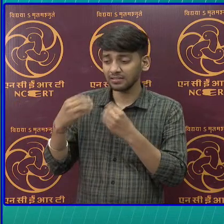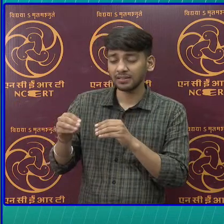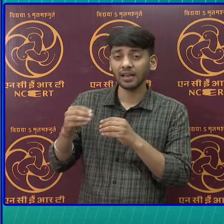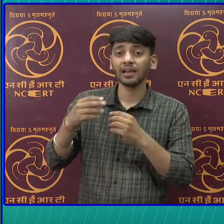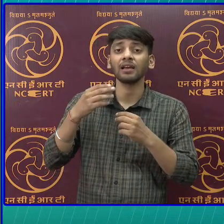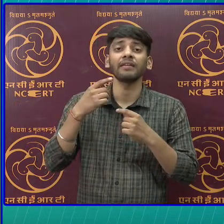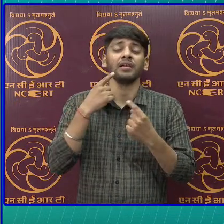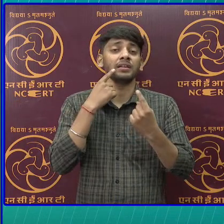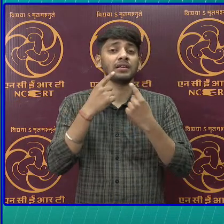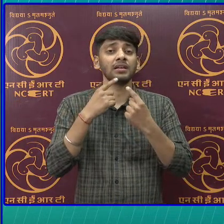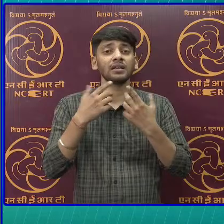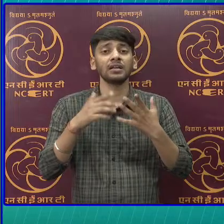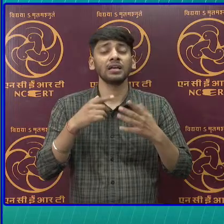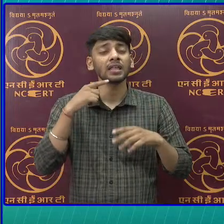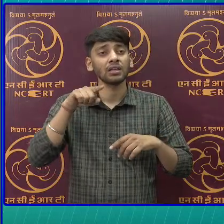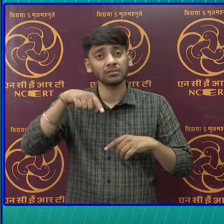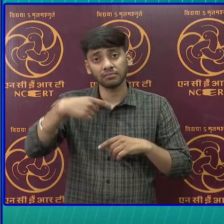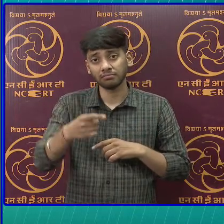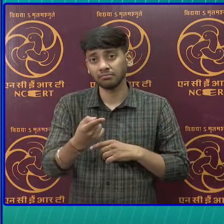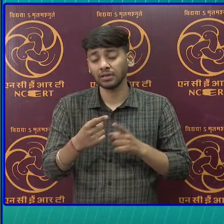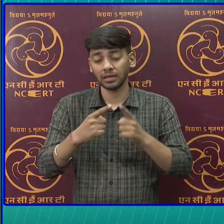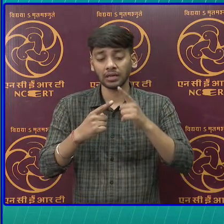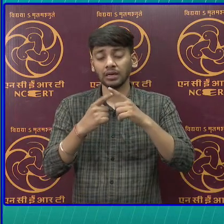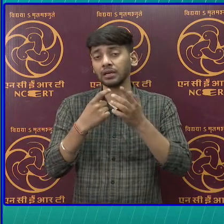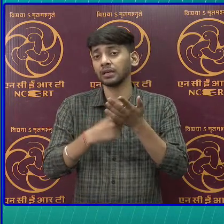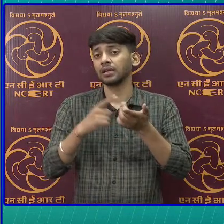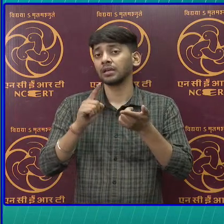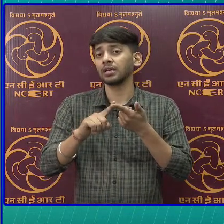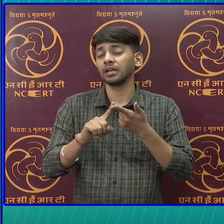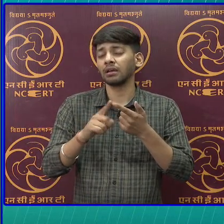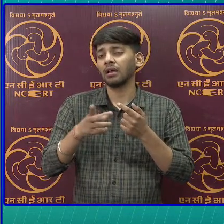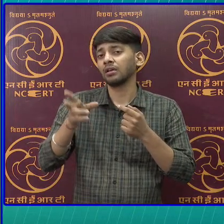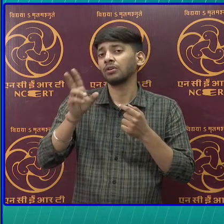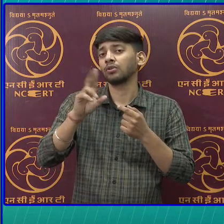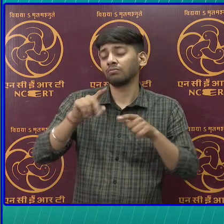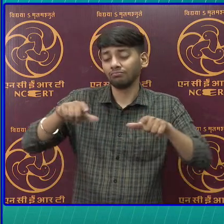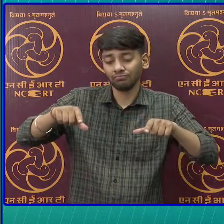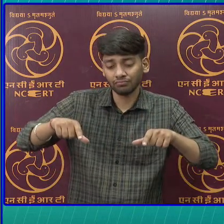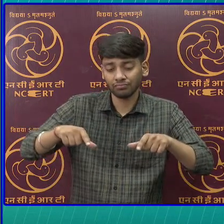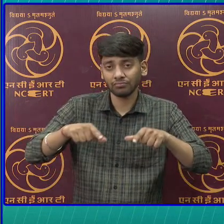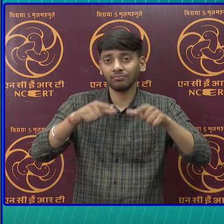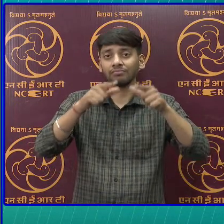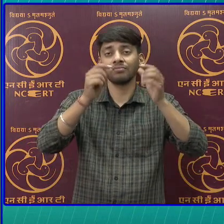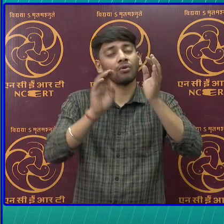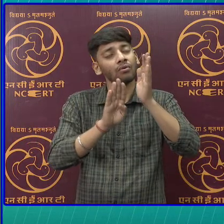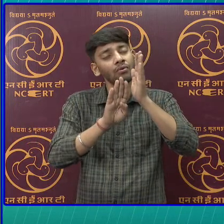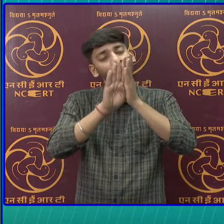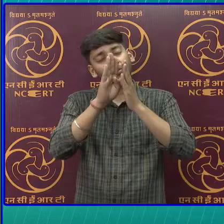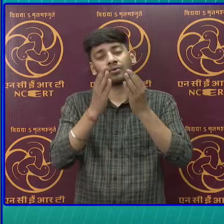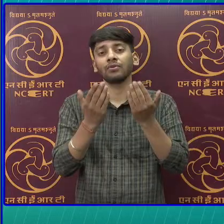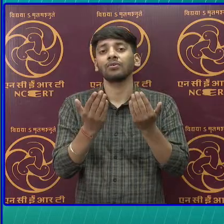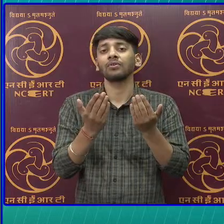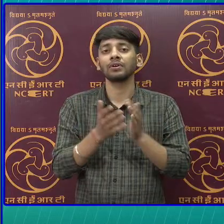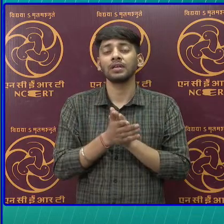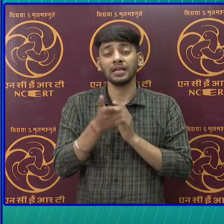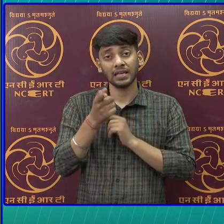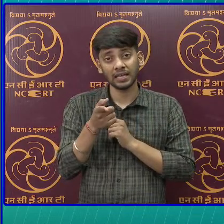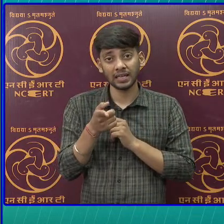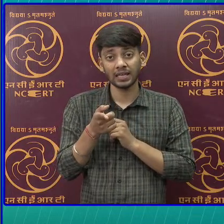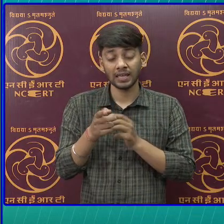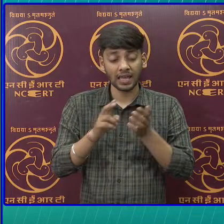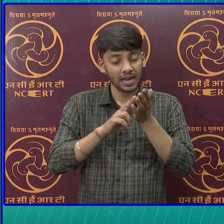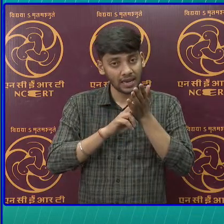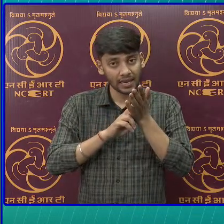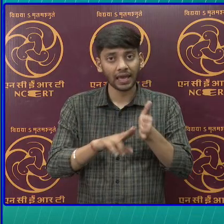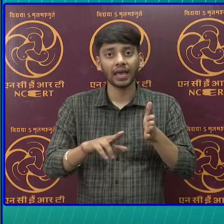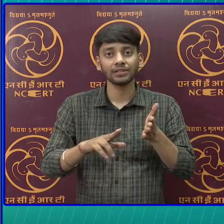unchecked, then the tree will take again its former size. Okay, it will grow once again. Exactly. Yes. So this is the